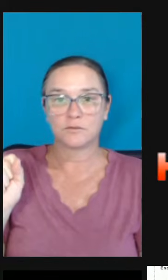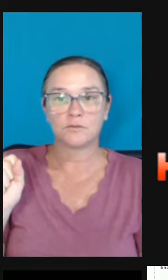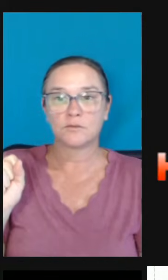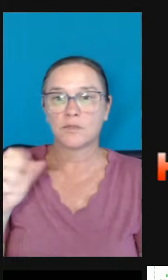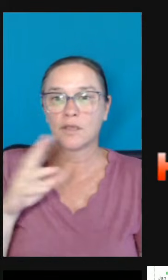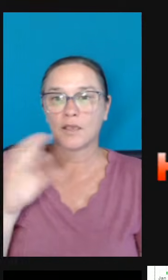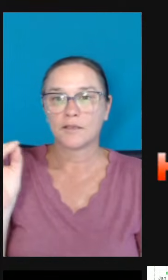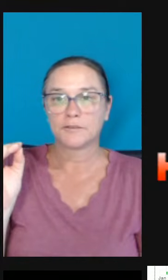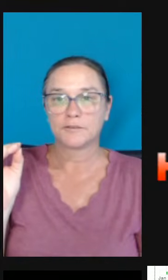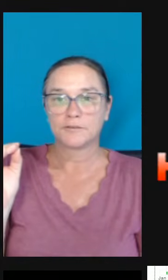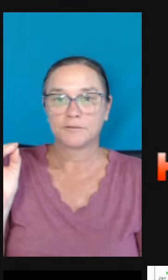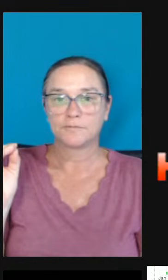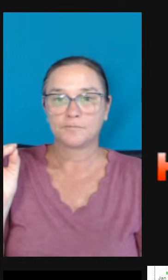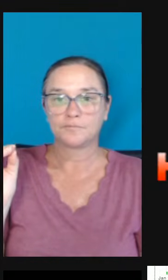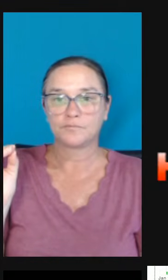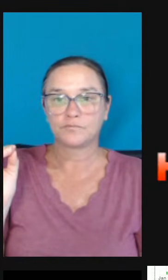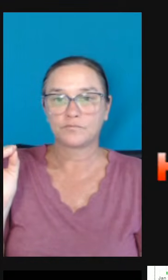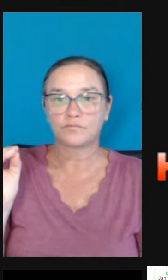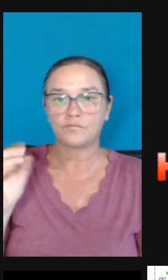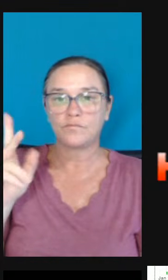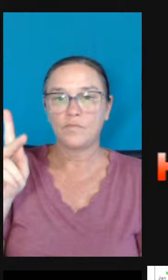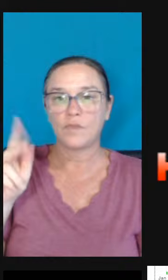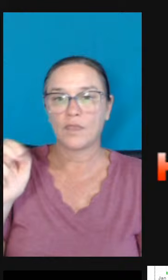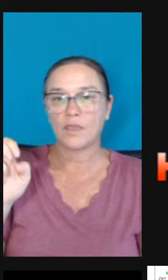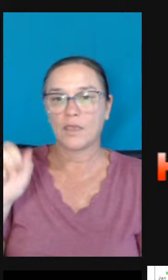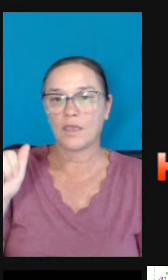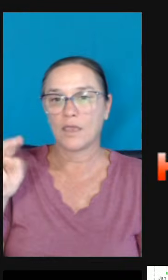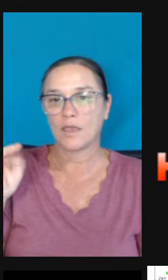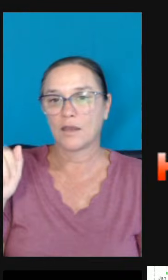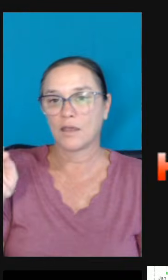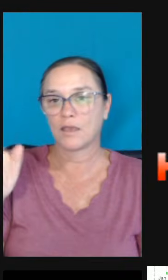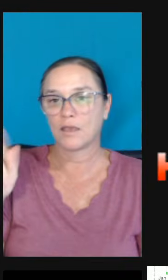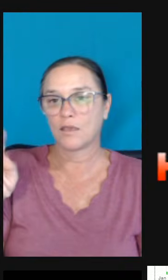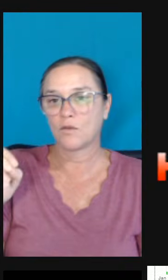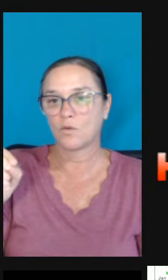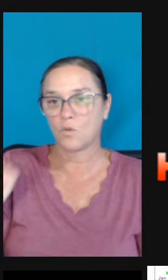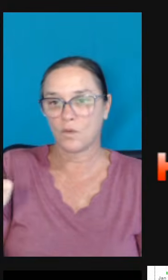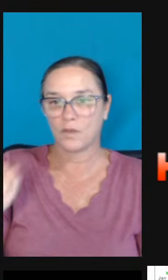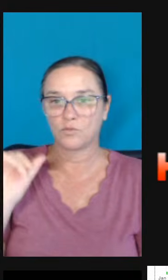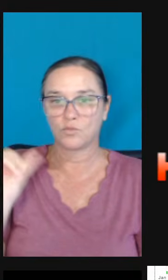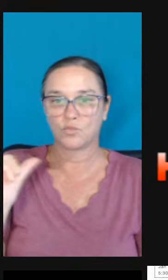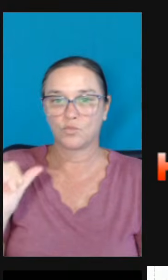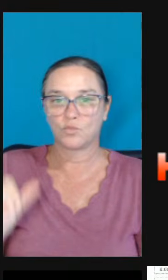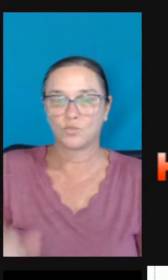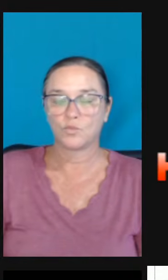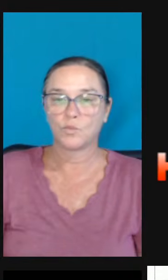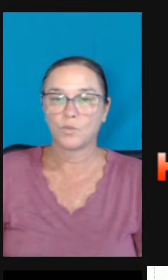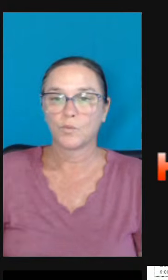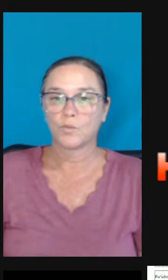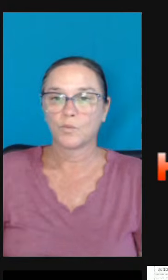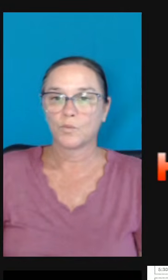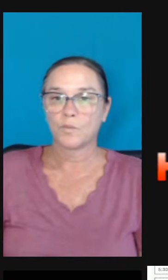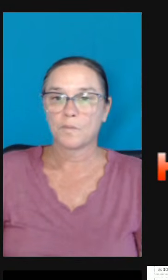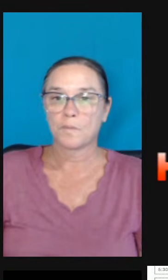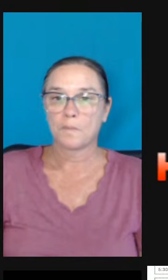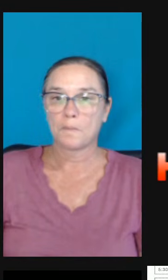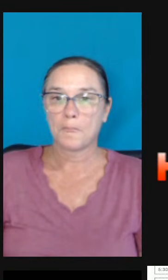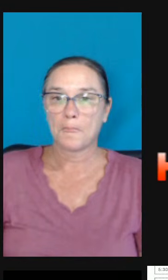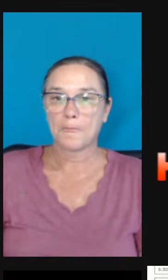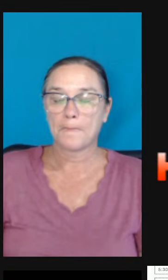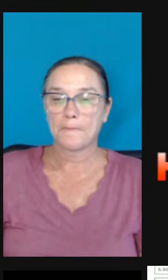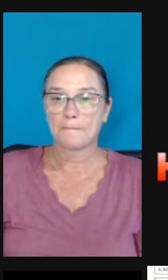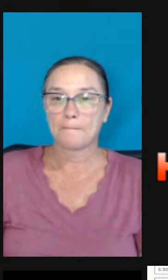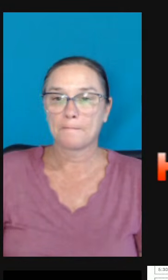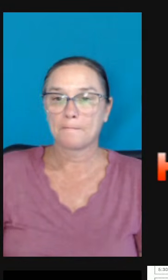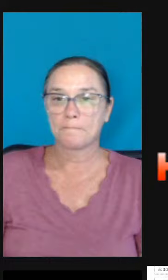and at Kinakakoi as well. They're in there. These are maybe averaging